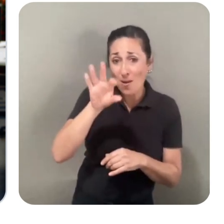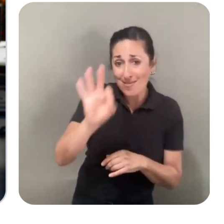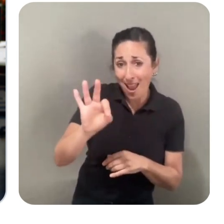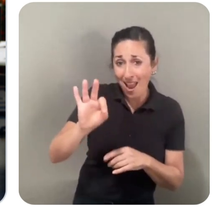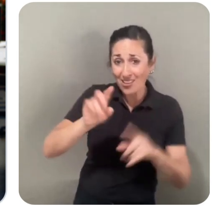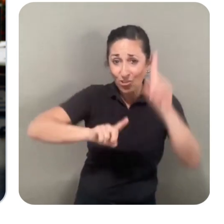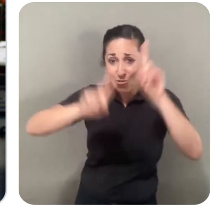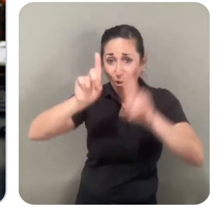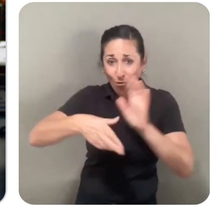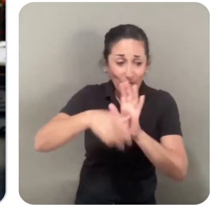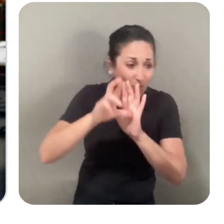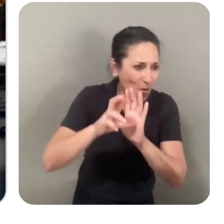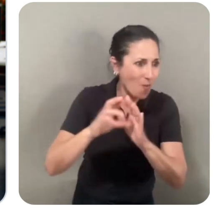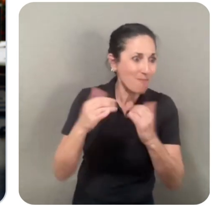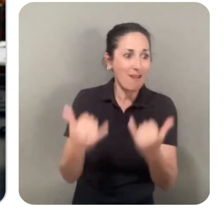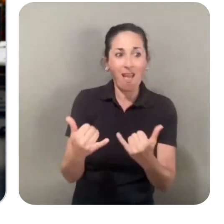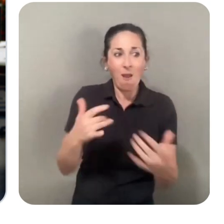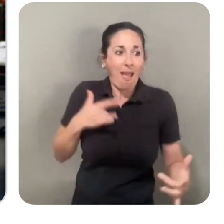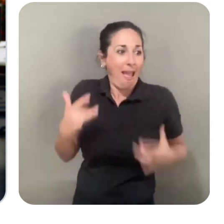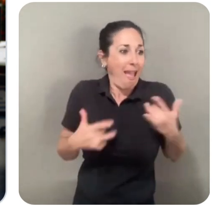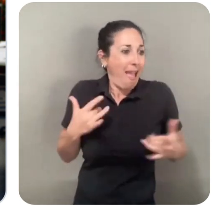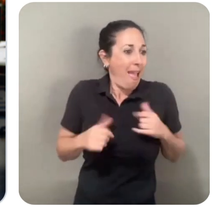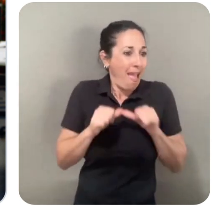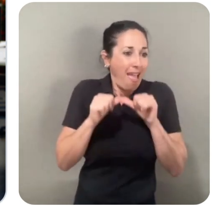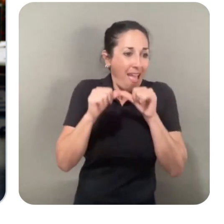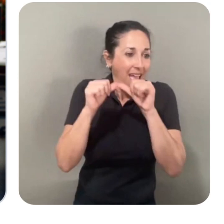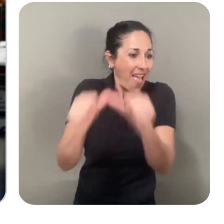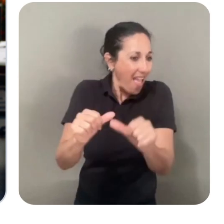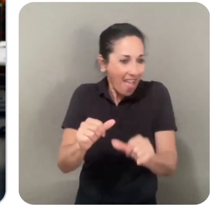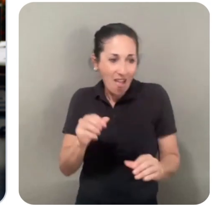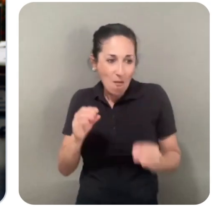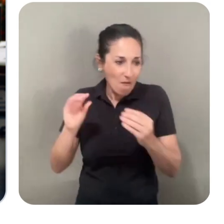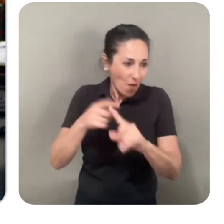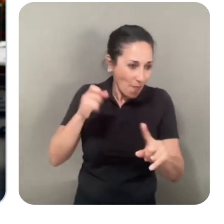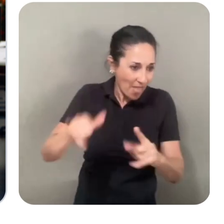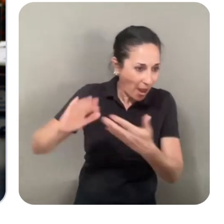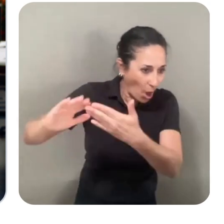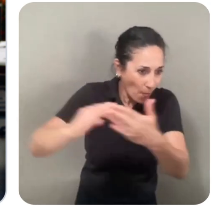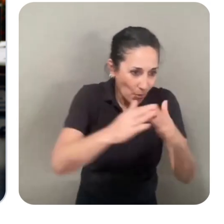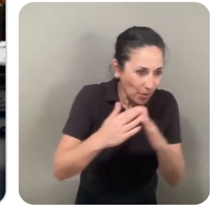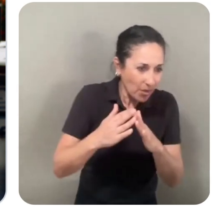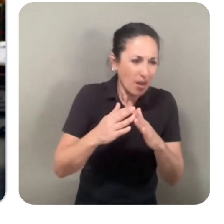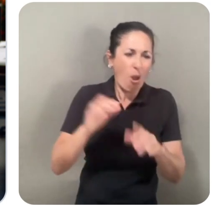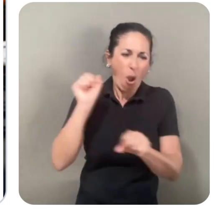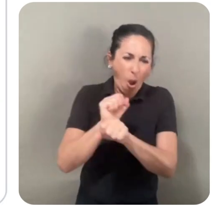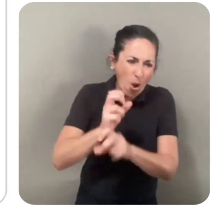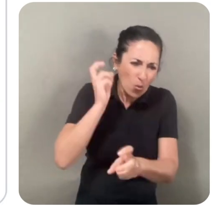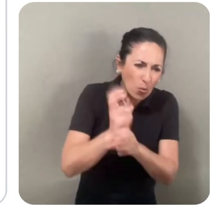Yeeps community to continue our hard work and add more great content to the game we love.